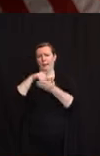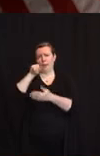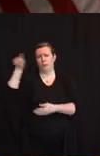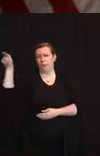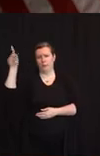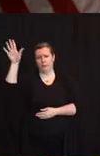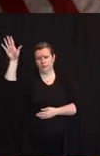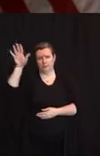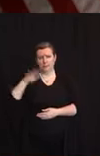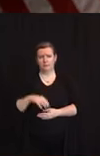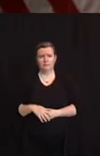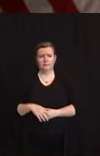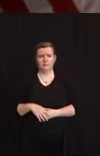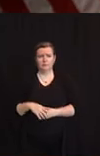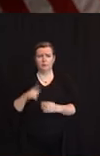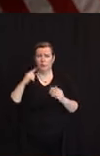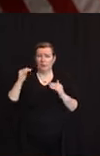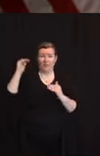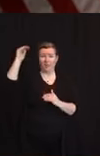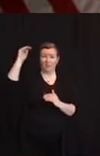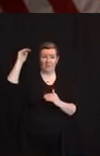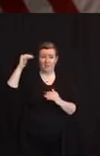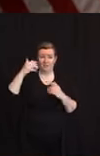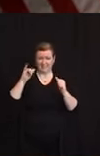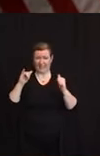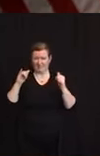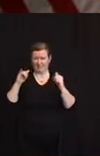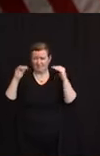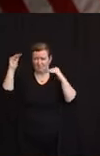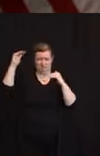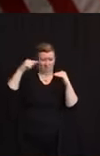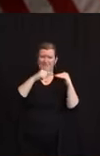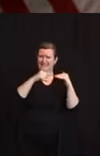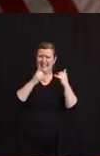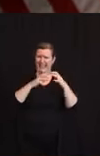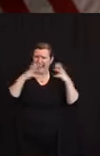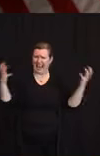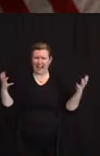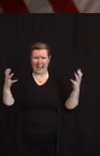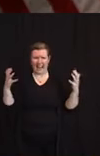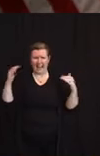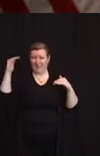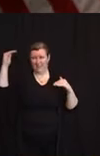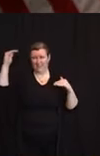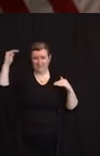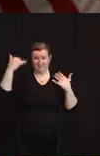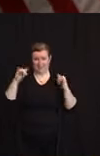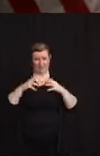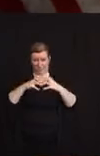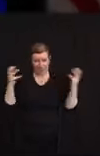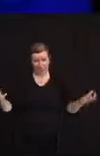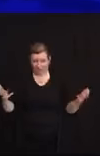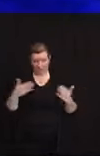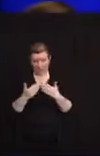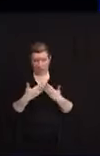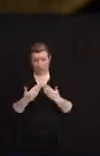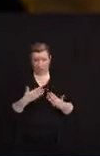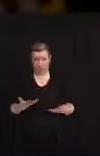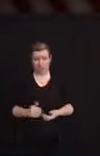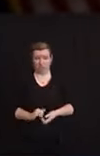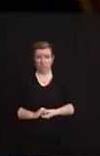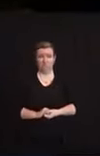are many multiples, double digits, thousands in Central Jersey. Christina, in terms of testing protocols. Well, first of all,